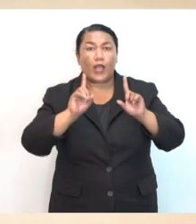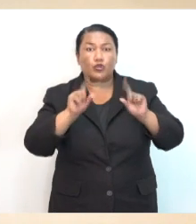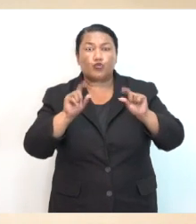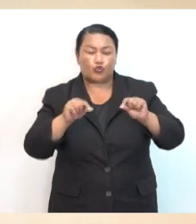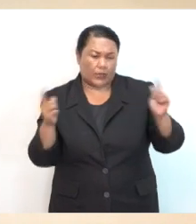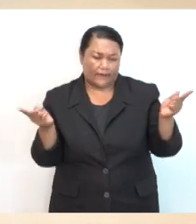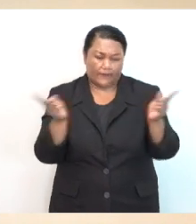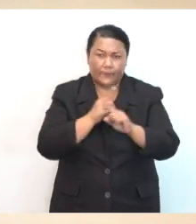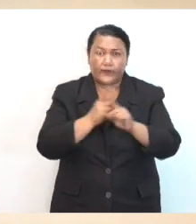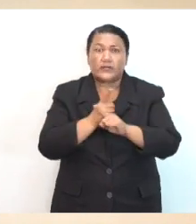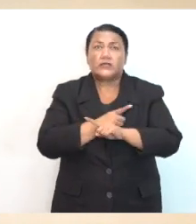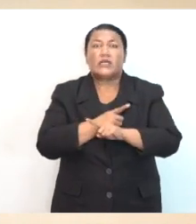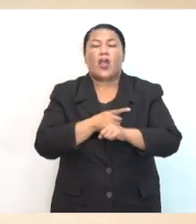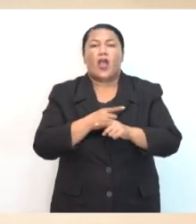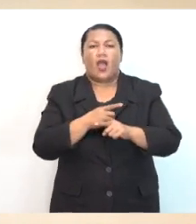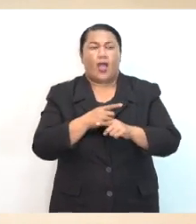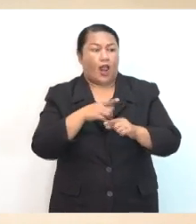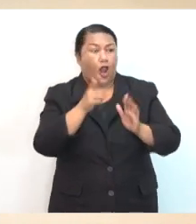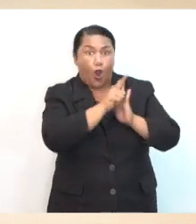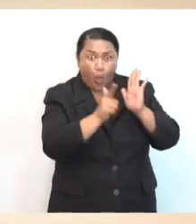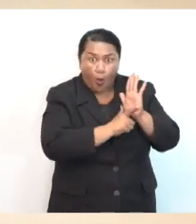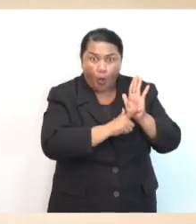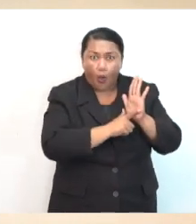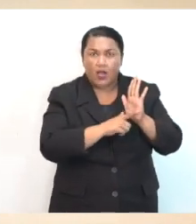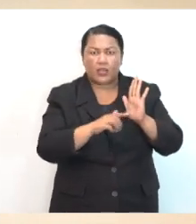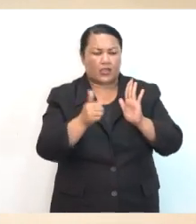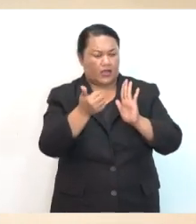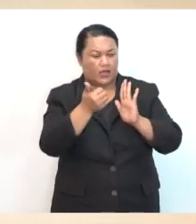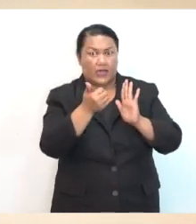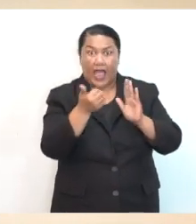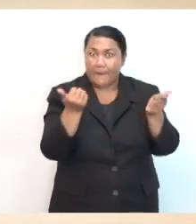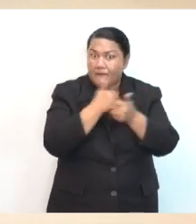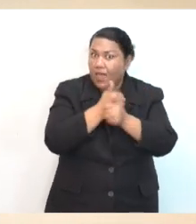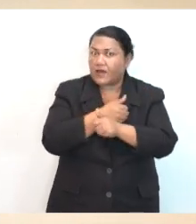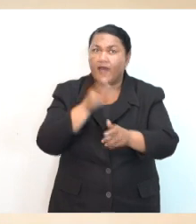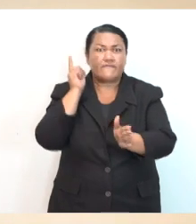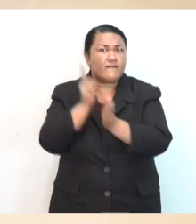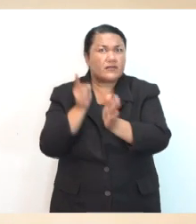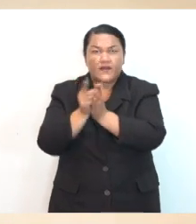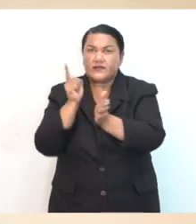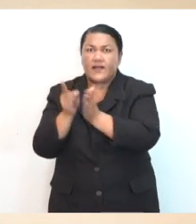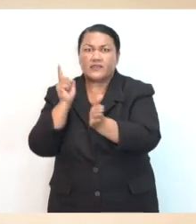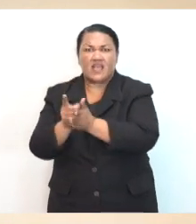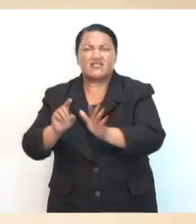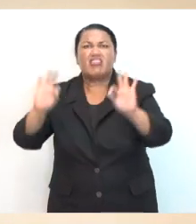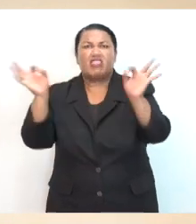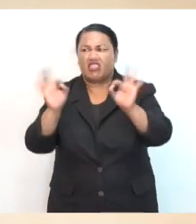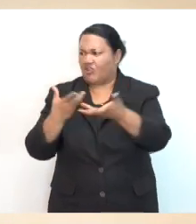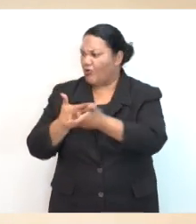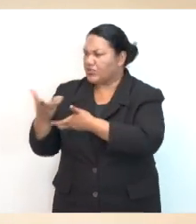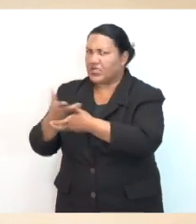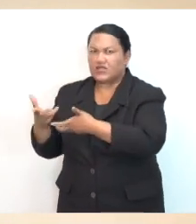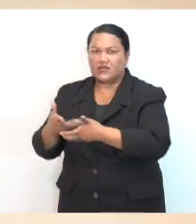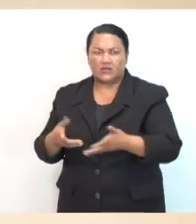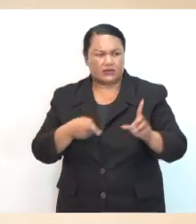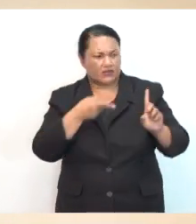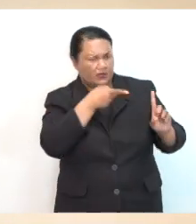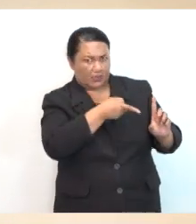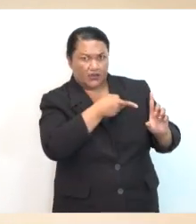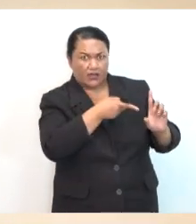Order 51 without consulting the people. That is a fact. While we do have the doctrine of separation of